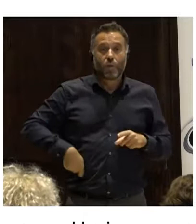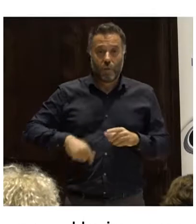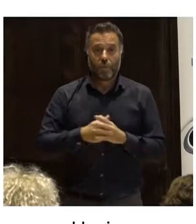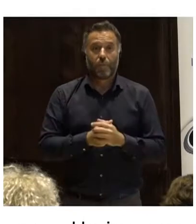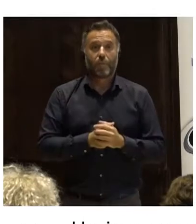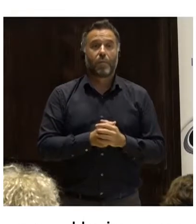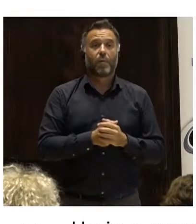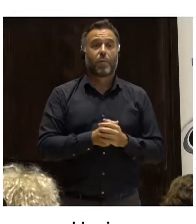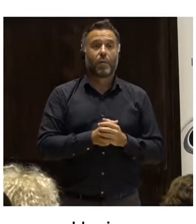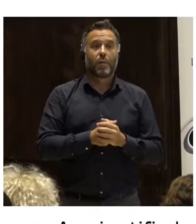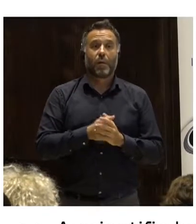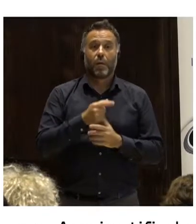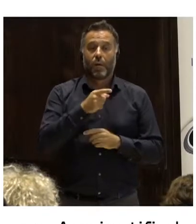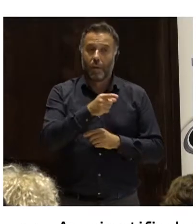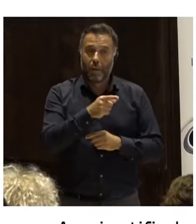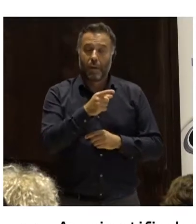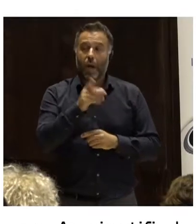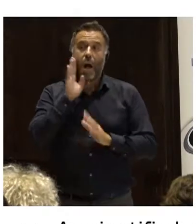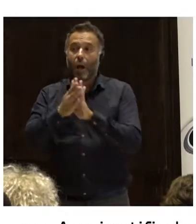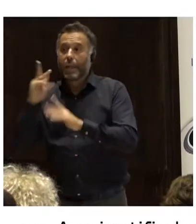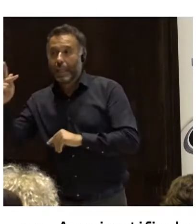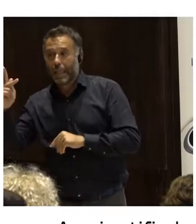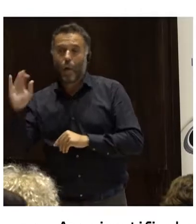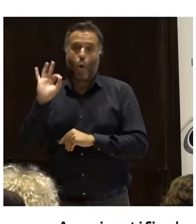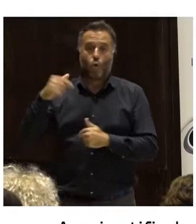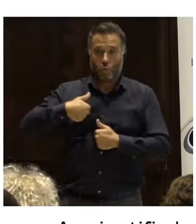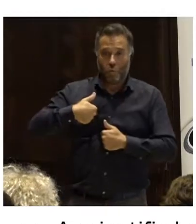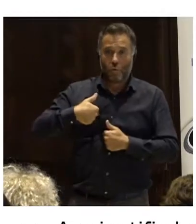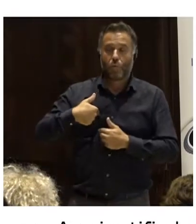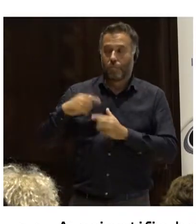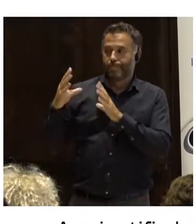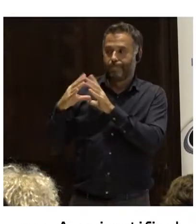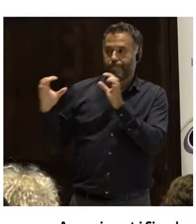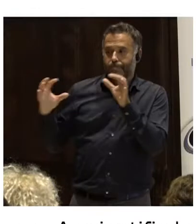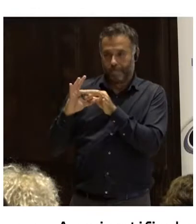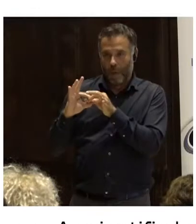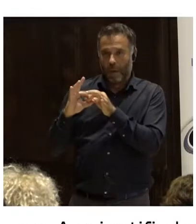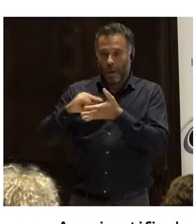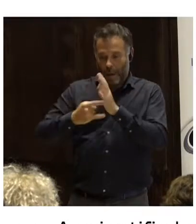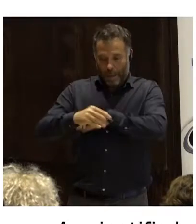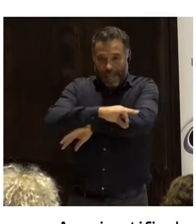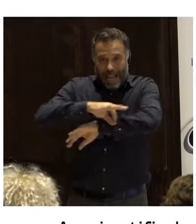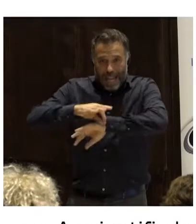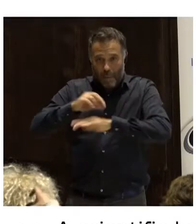are rehabilitation engineers. Serenella is a speech therapist and psychologist also, no?